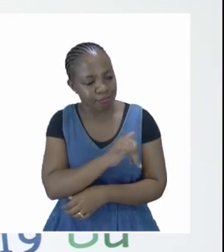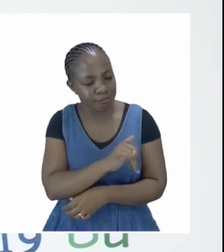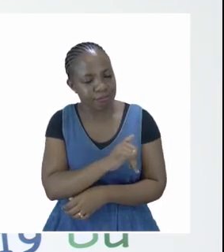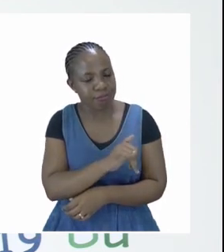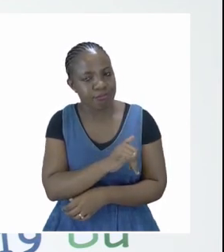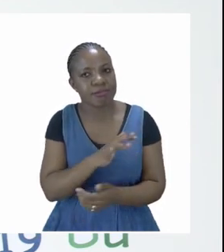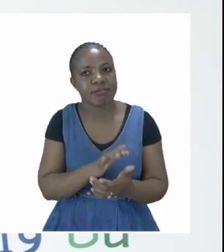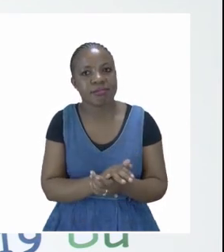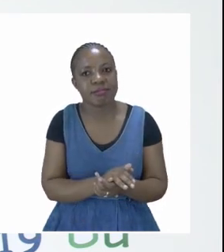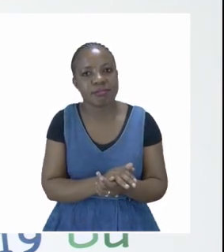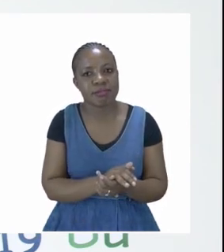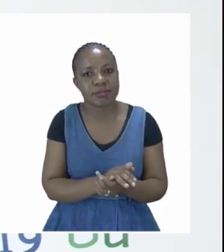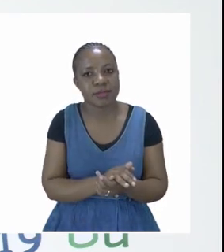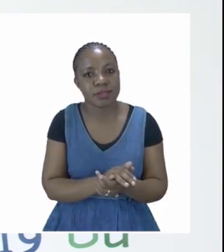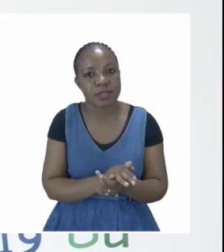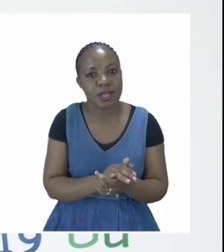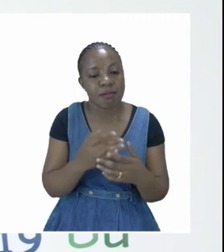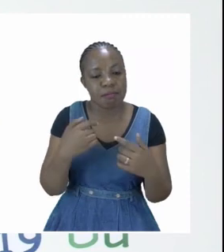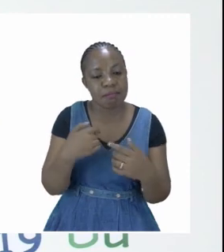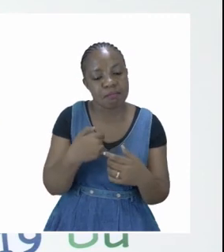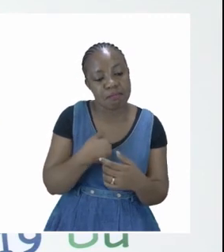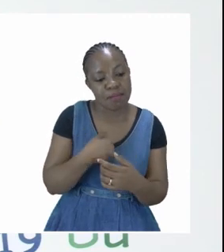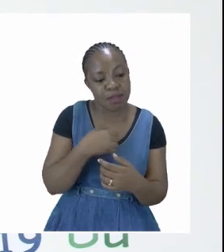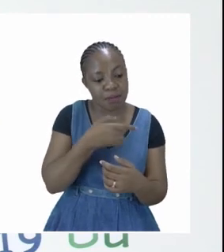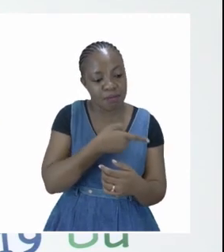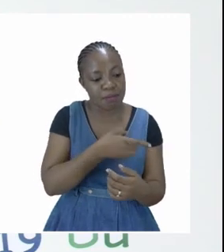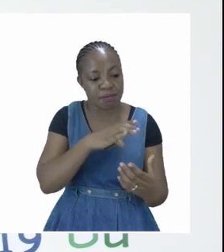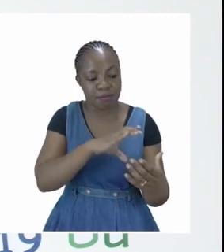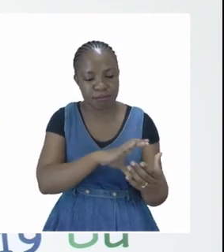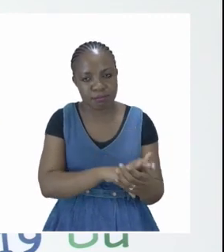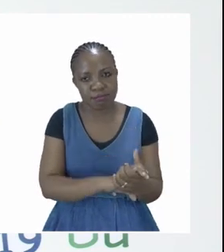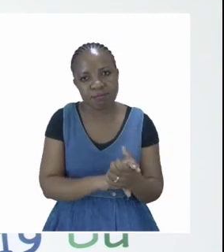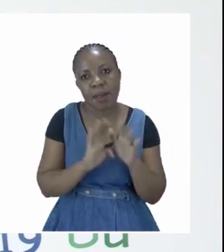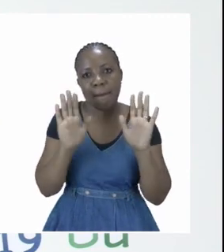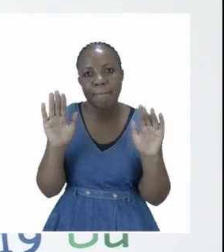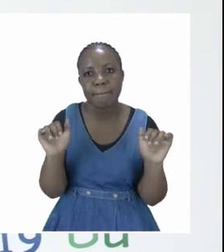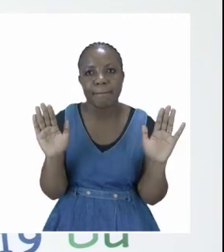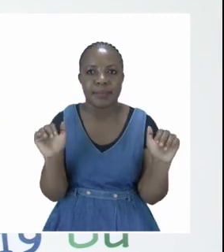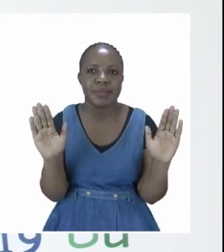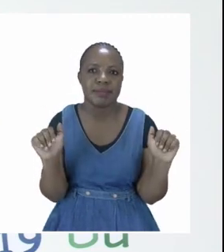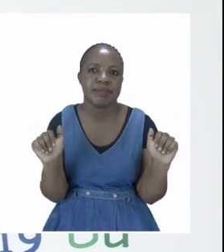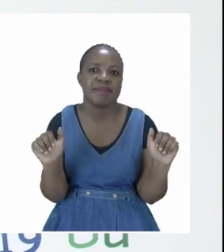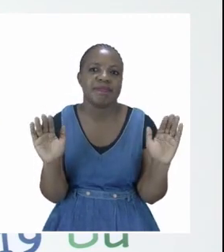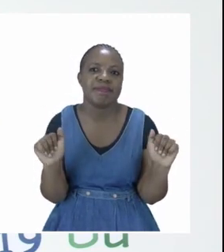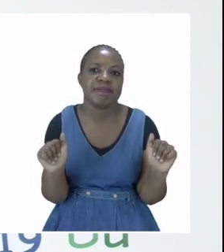from Zashi and I, it is time to say